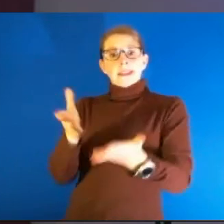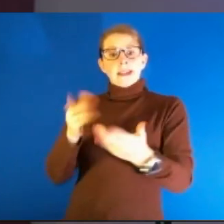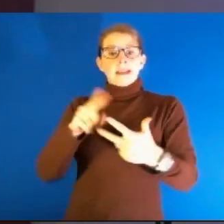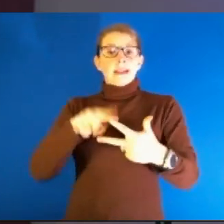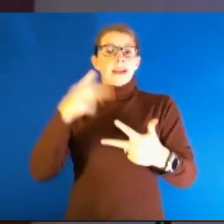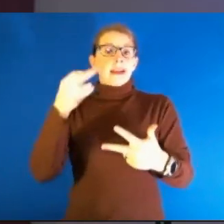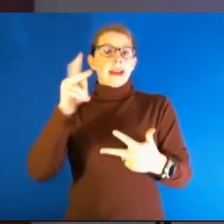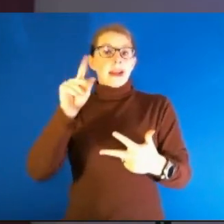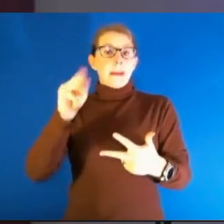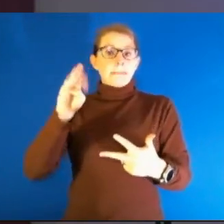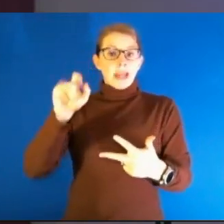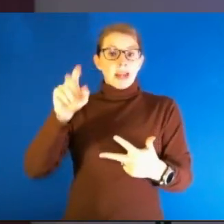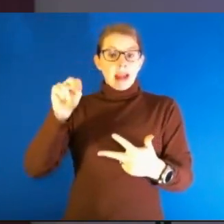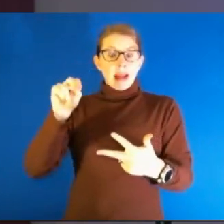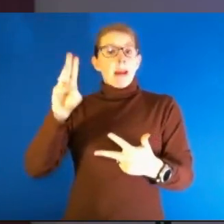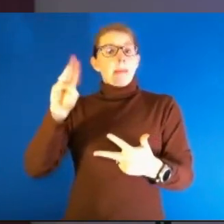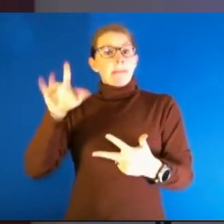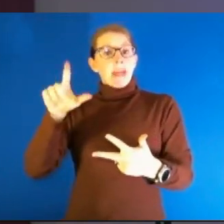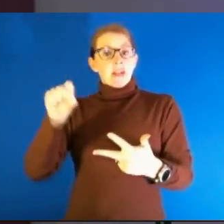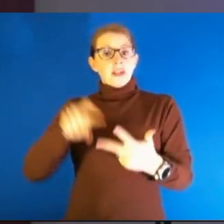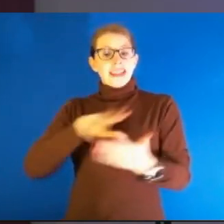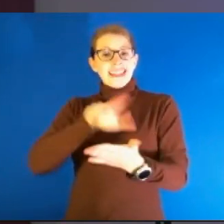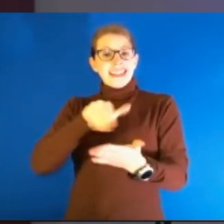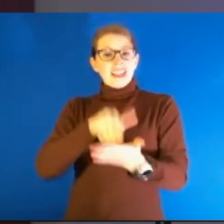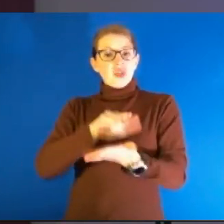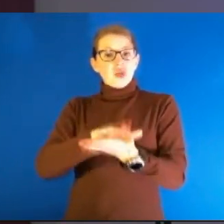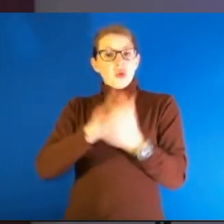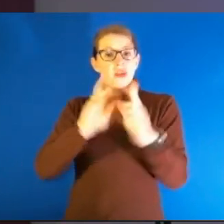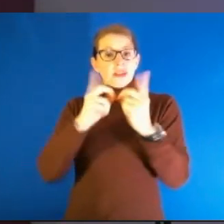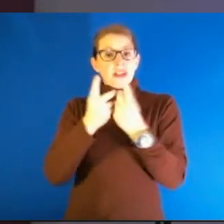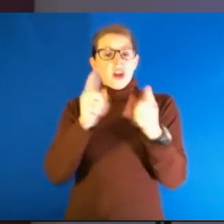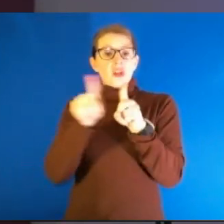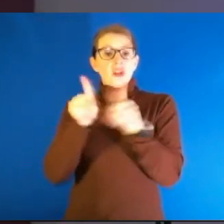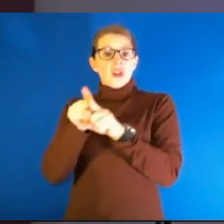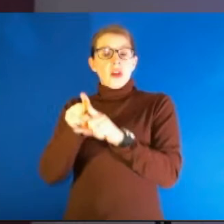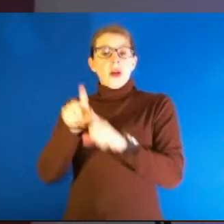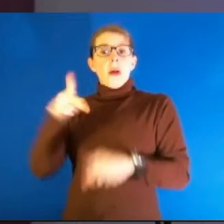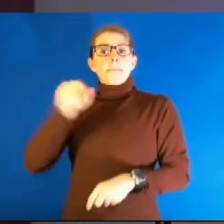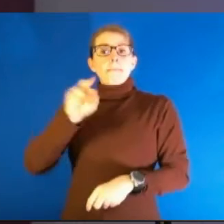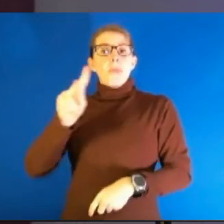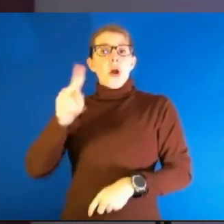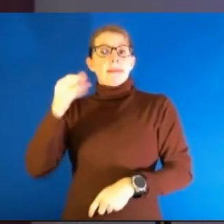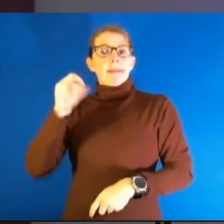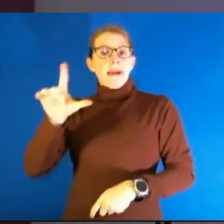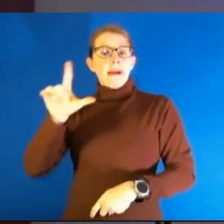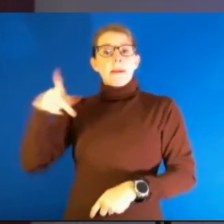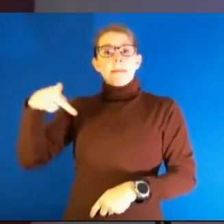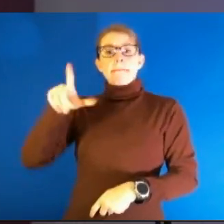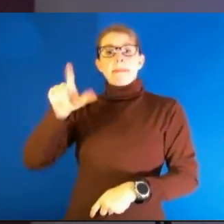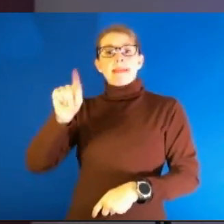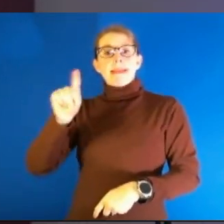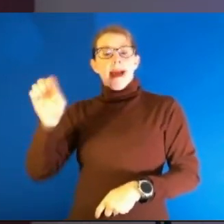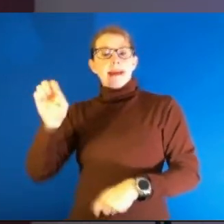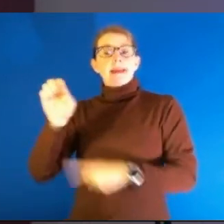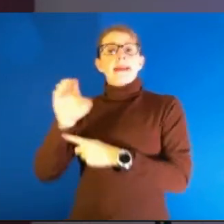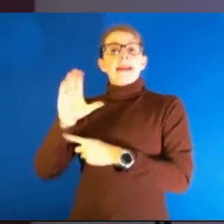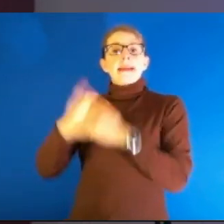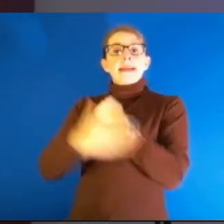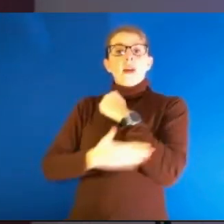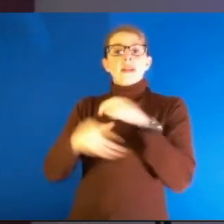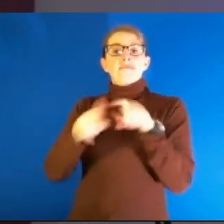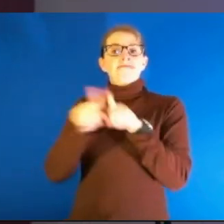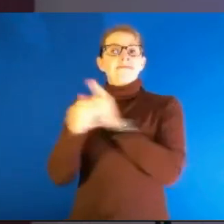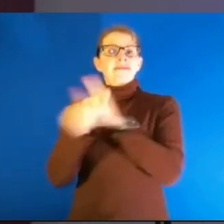and Center school districts, along with some up in North Kansas City, Park Hill, Platte County, R3, and Liberty school districts. Also,